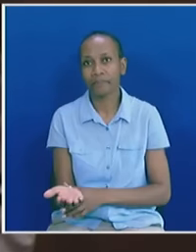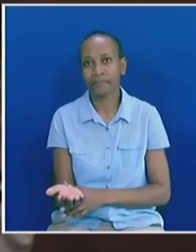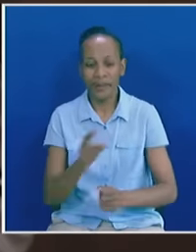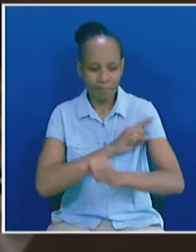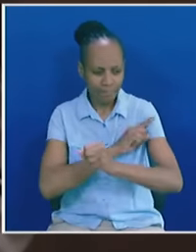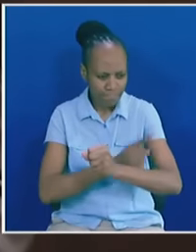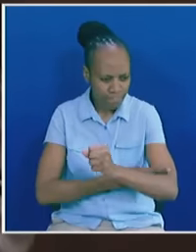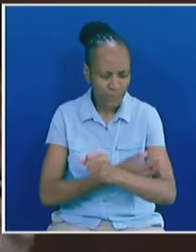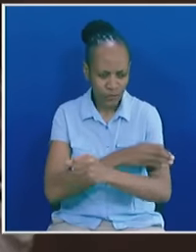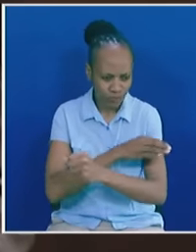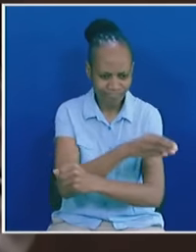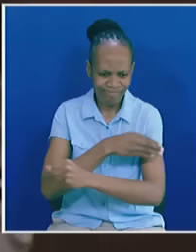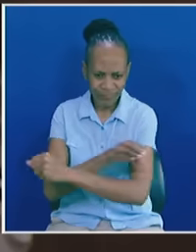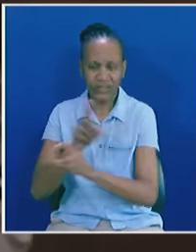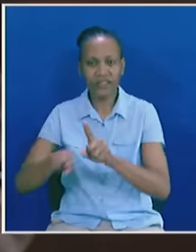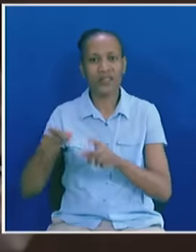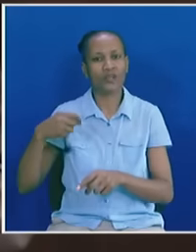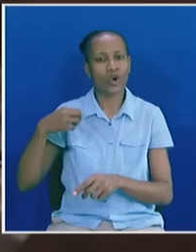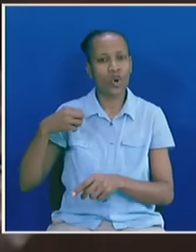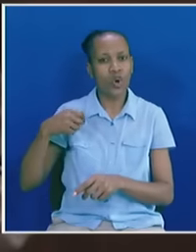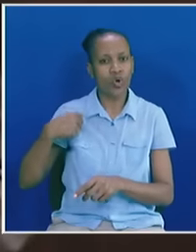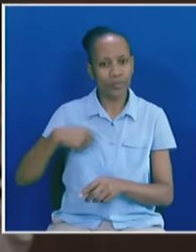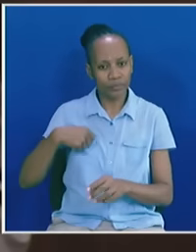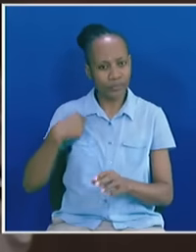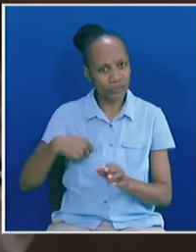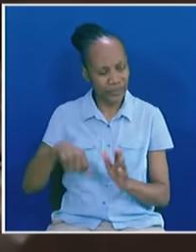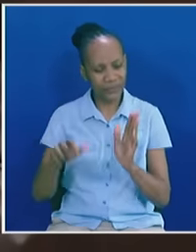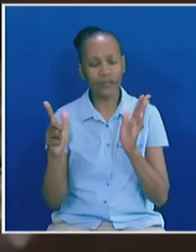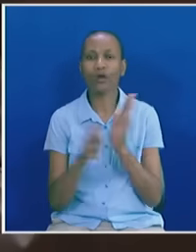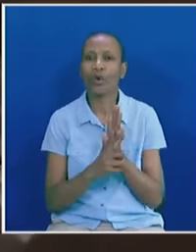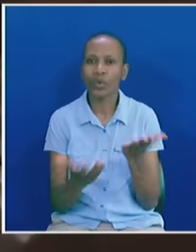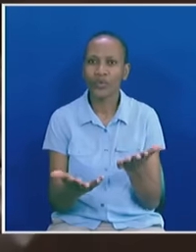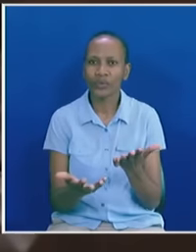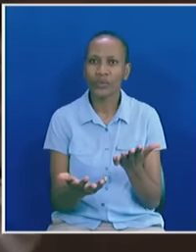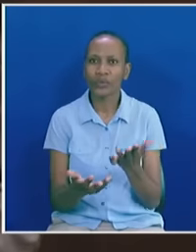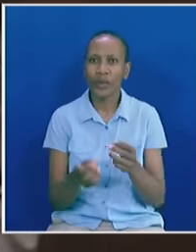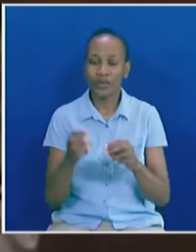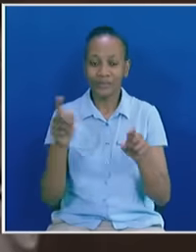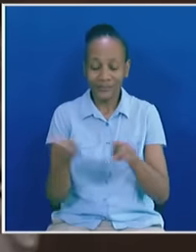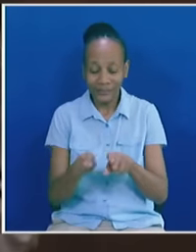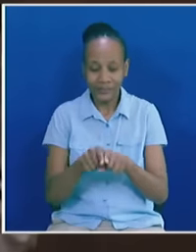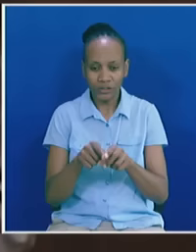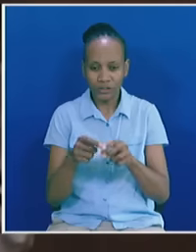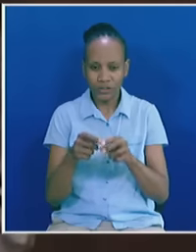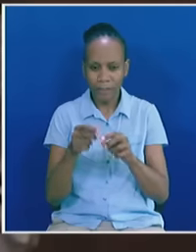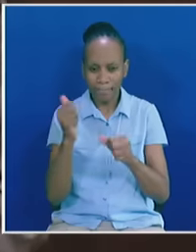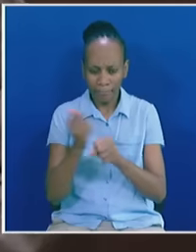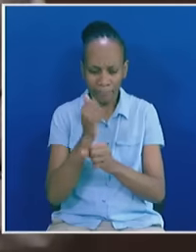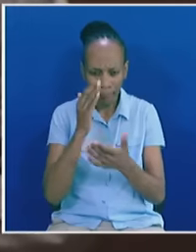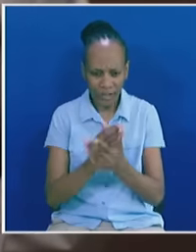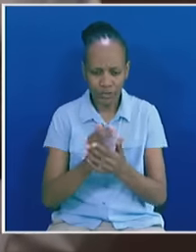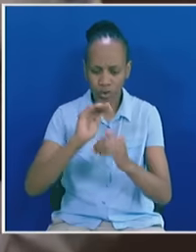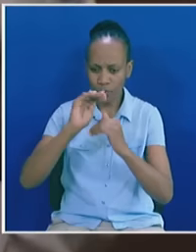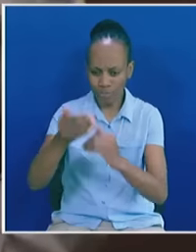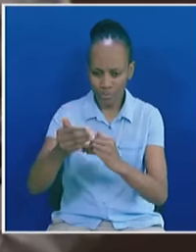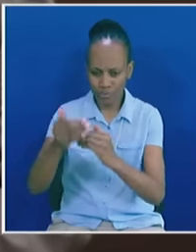the enforcement of municipal bylaws and anti-dumping maintenance of a healthy environment, and prevention